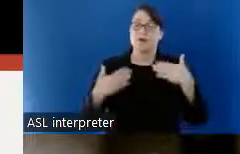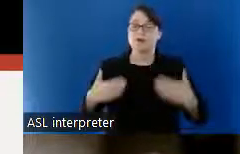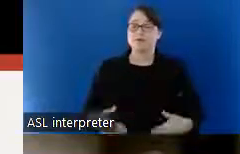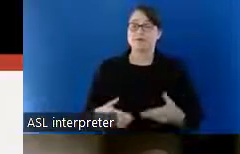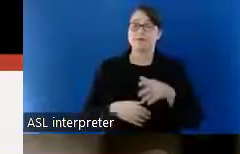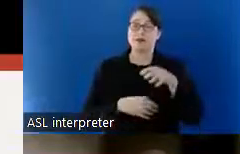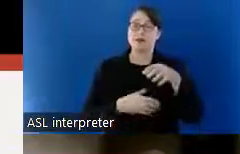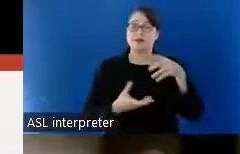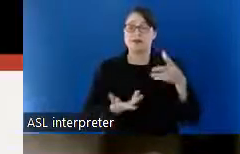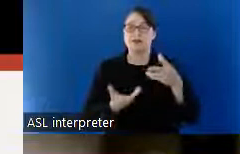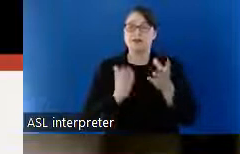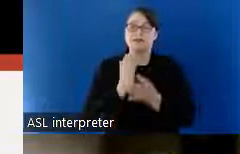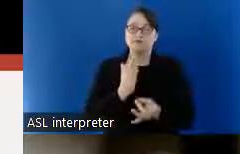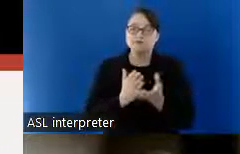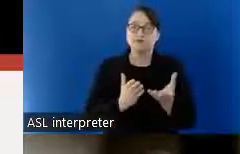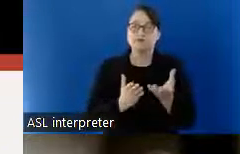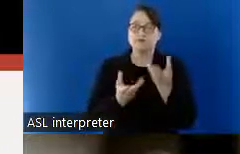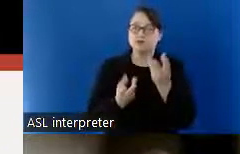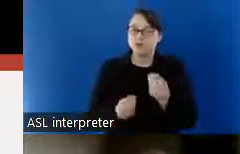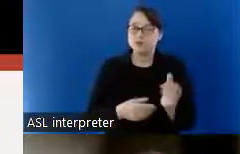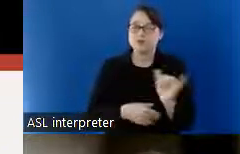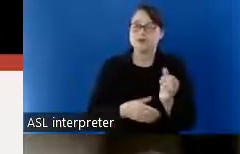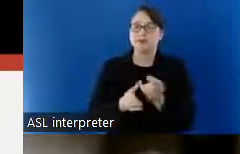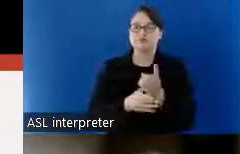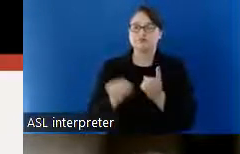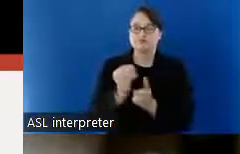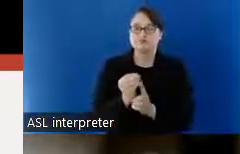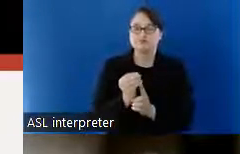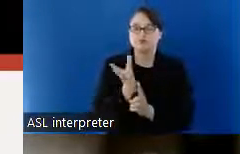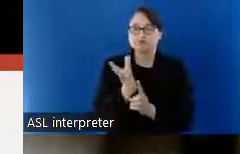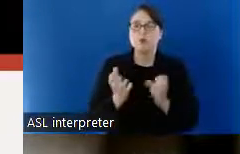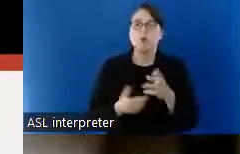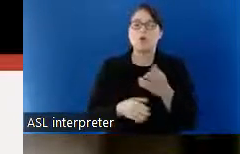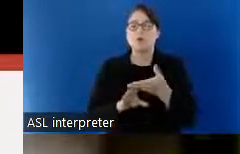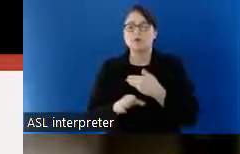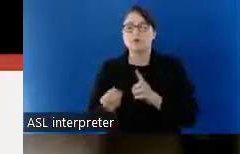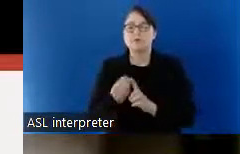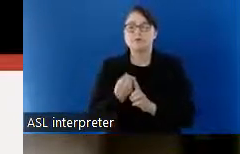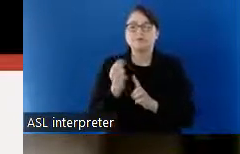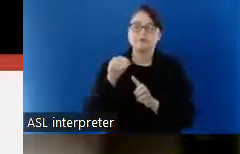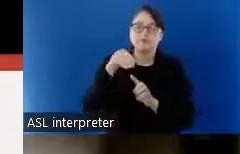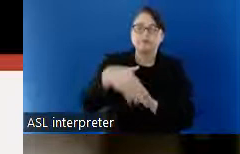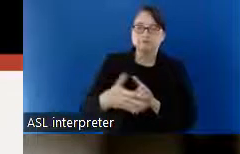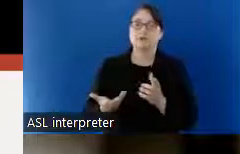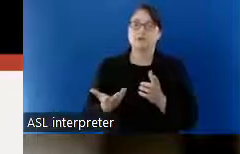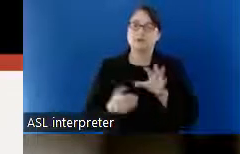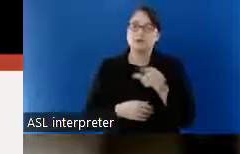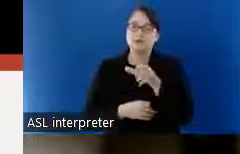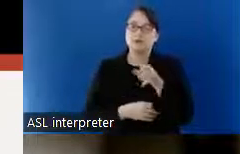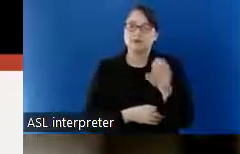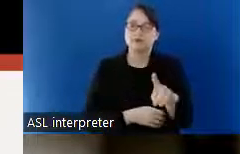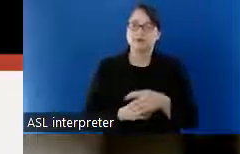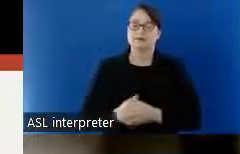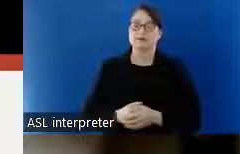vaginal fluids. In order to prevent the spread of monkeypox, people with monkeypox should avoid close contact